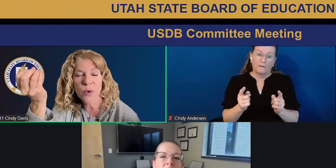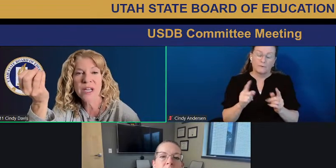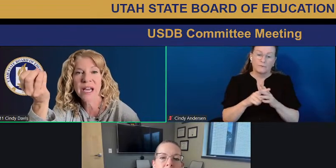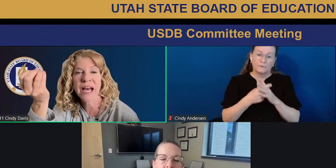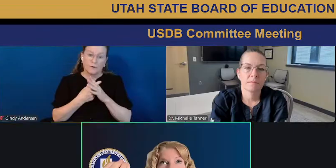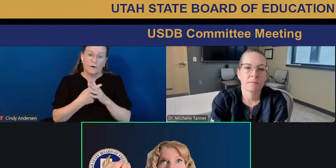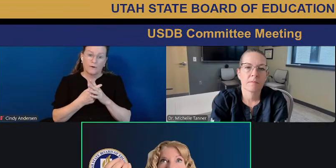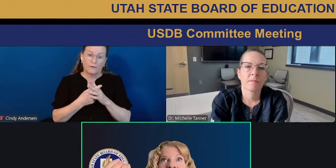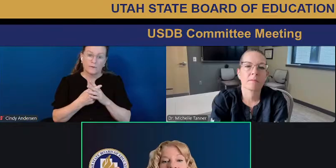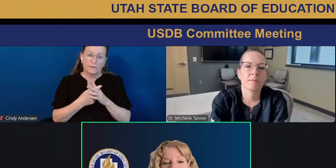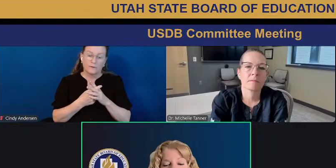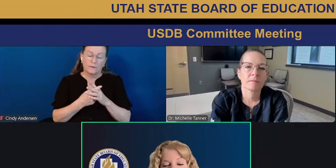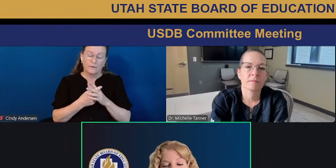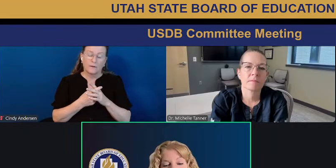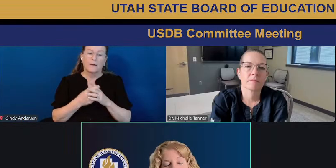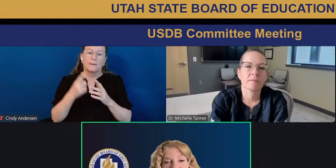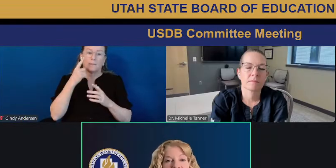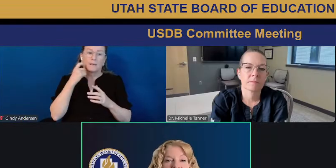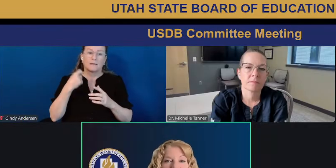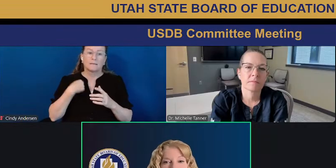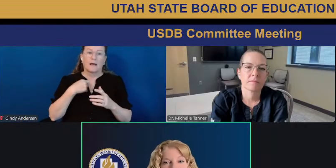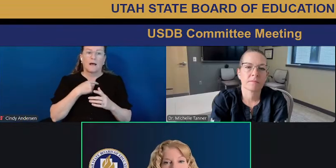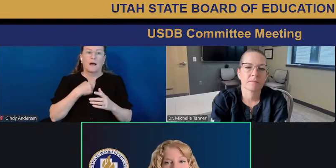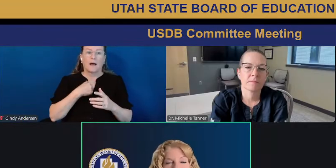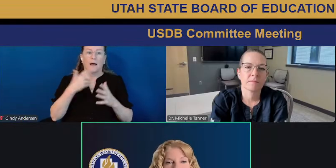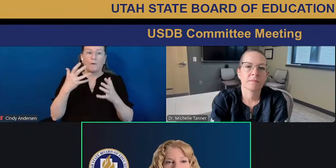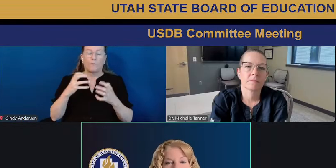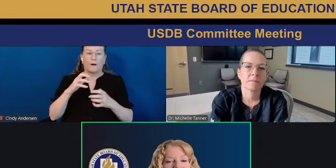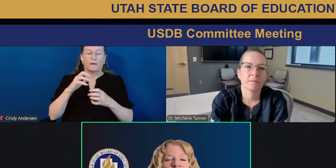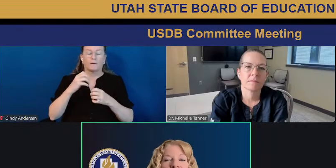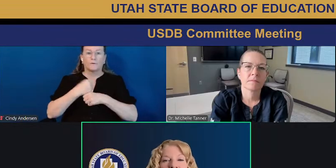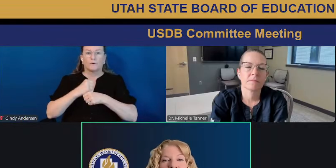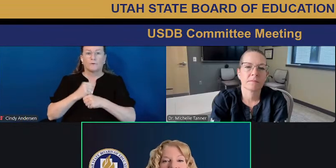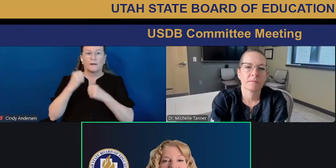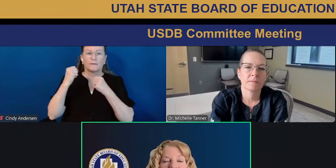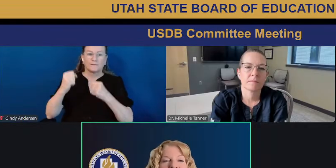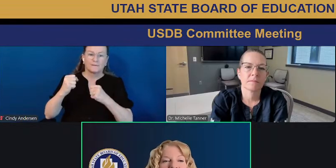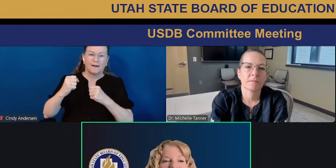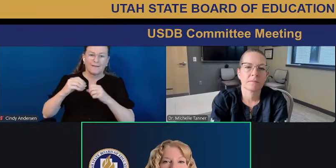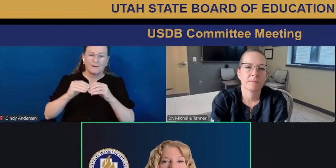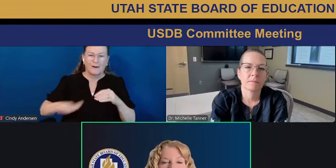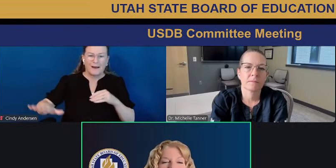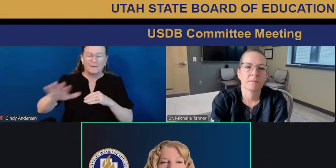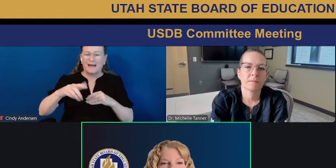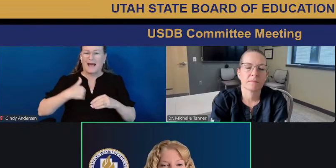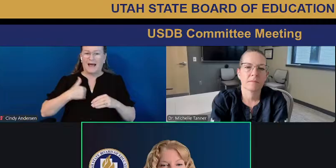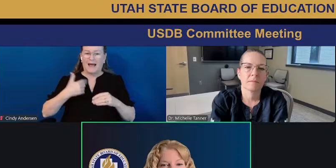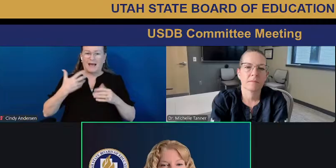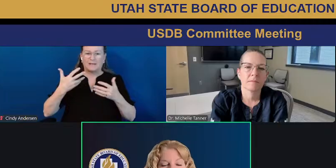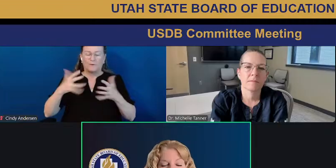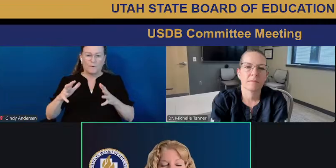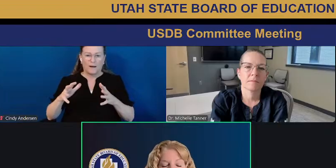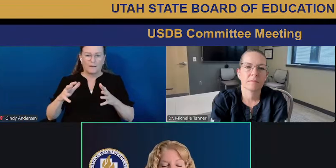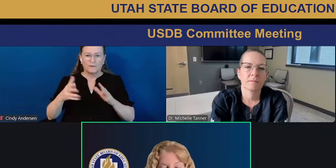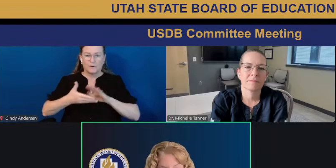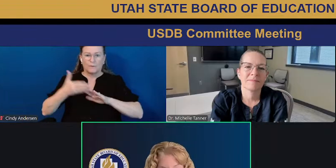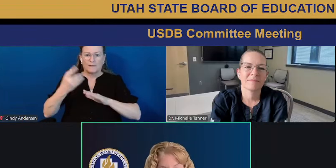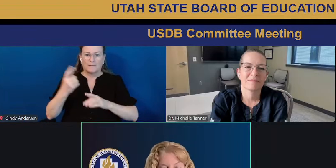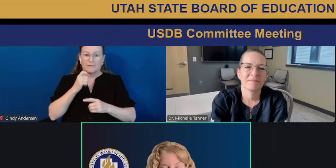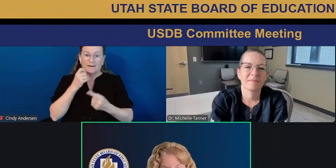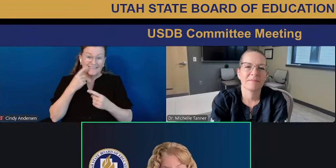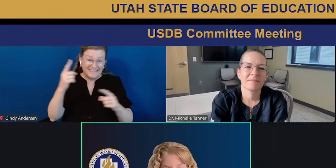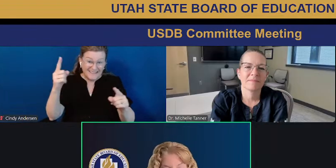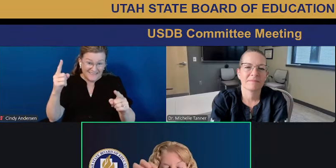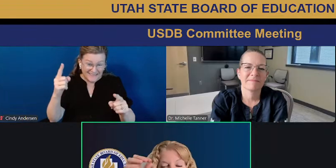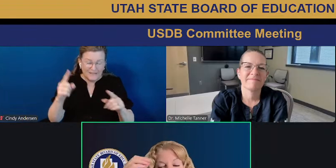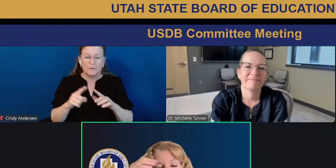so that we can create solid ground to move forward. I don't want to do things that aren't going to be successful. So I want to